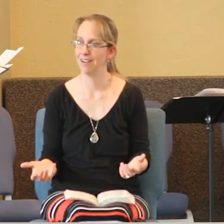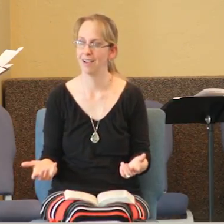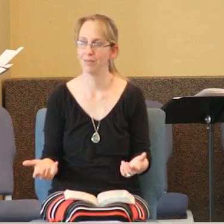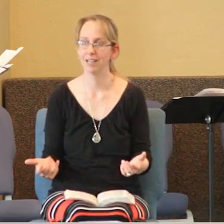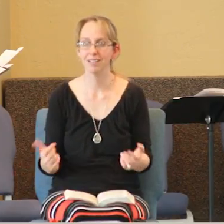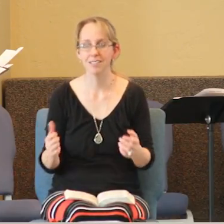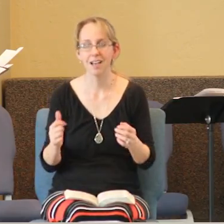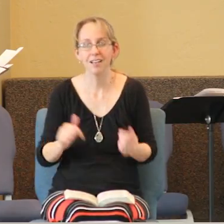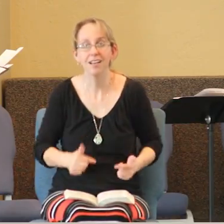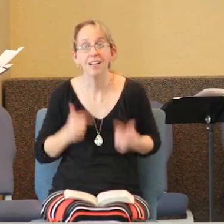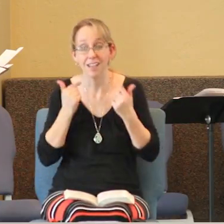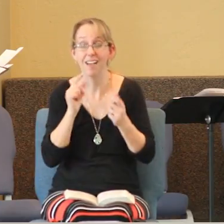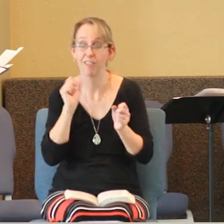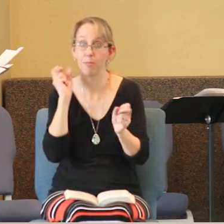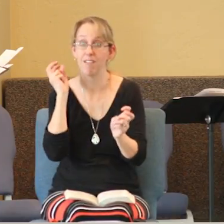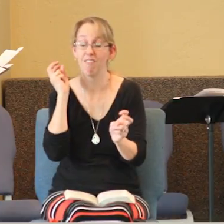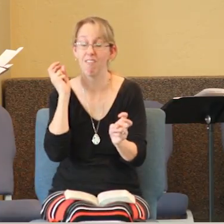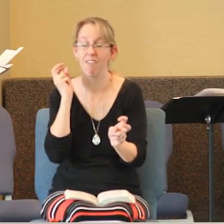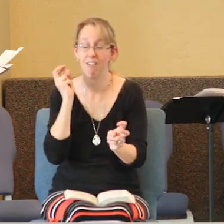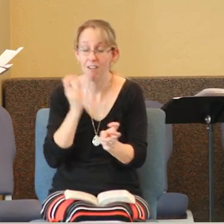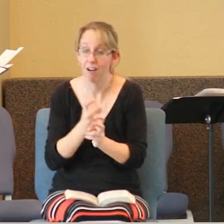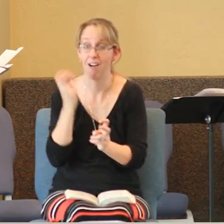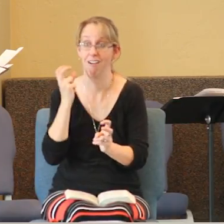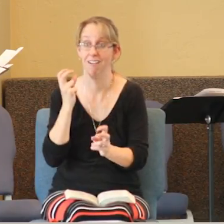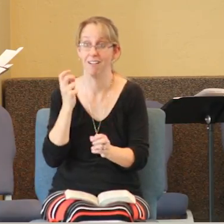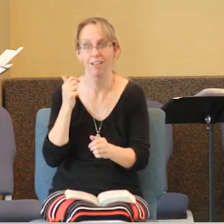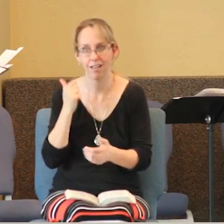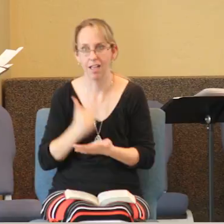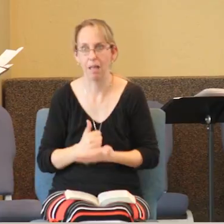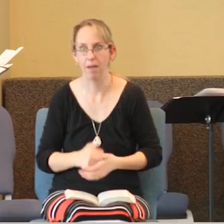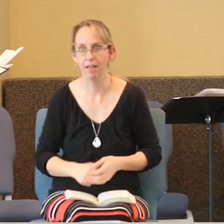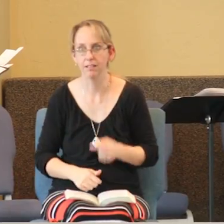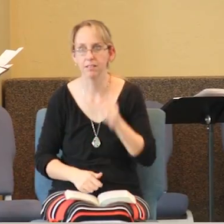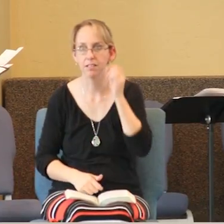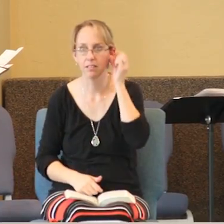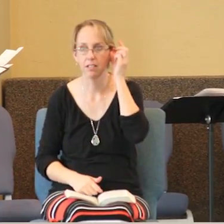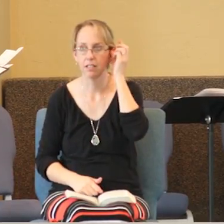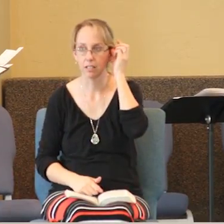Because life can be hard. Amen?